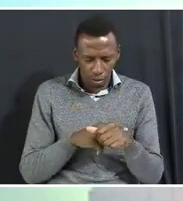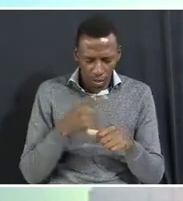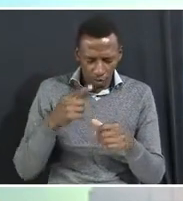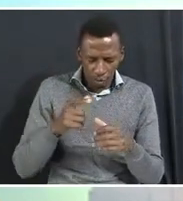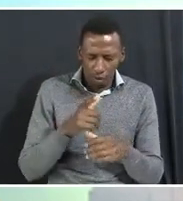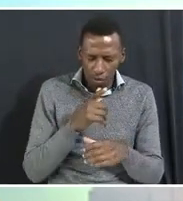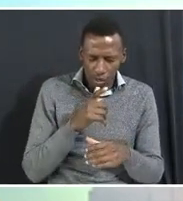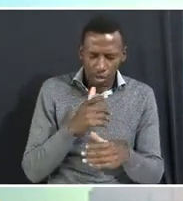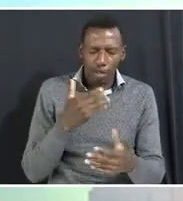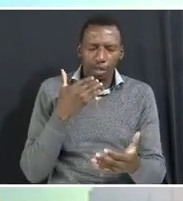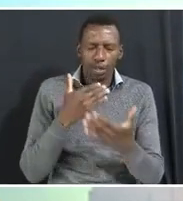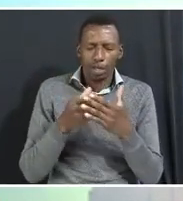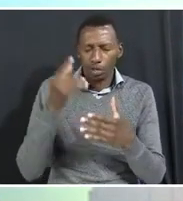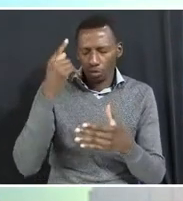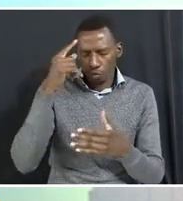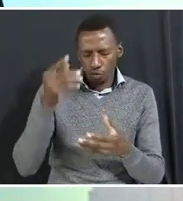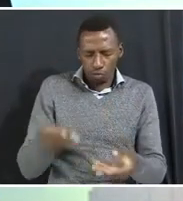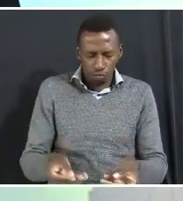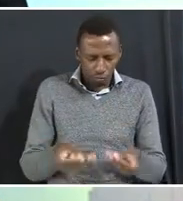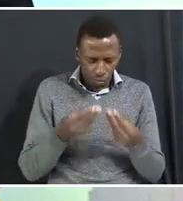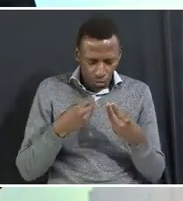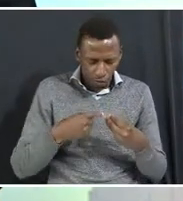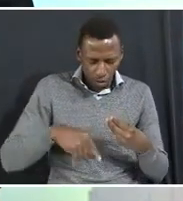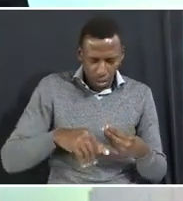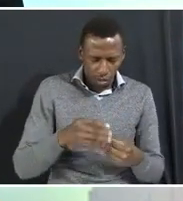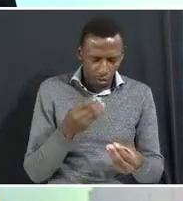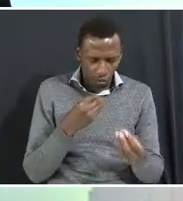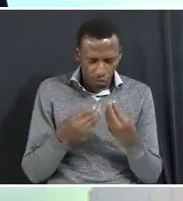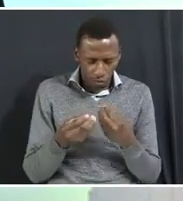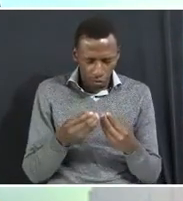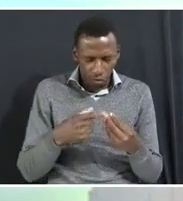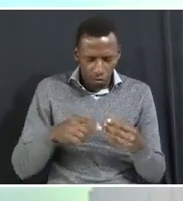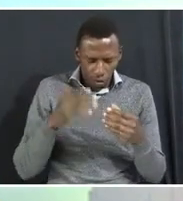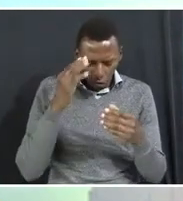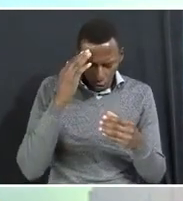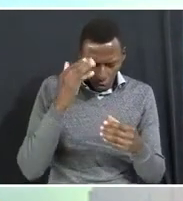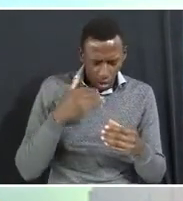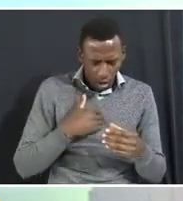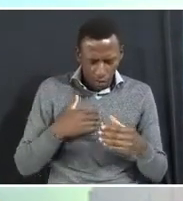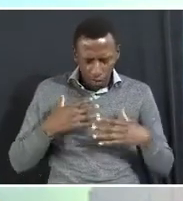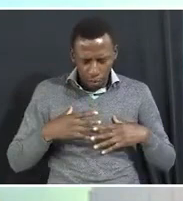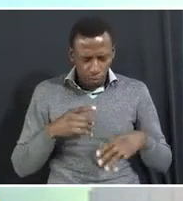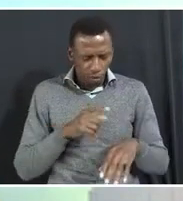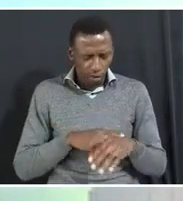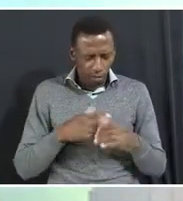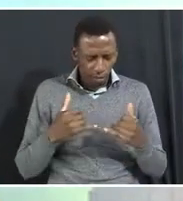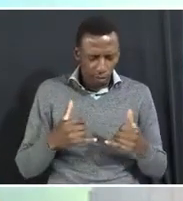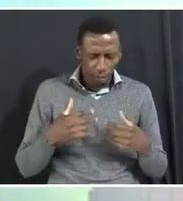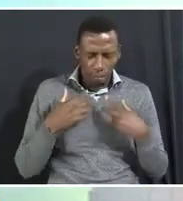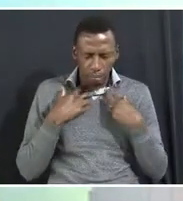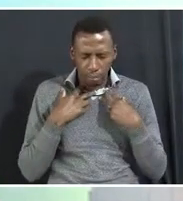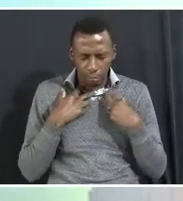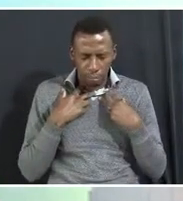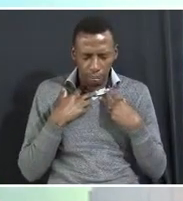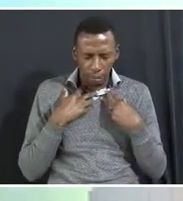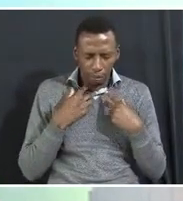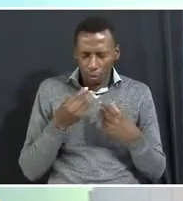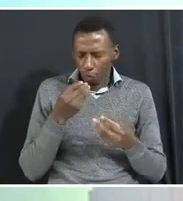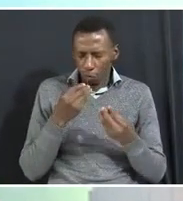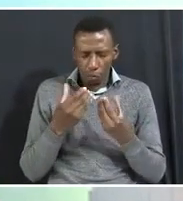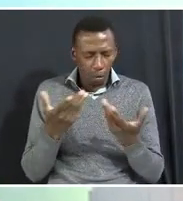thank you for provision, as we are cognizant that there are people at this moment, Lord, struggling to have something to